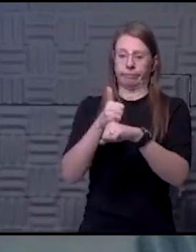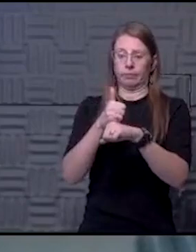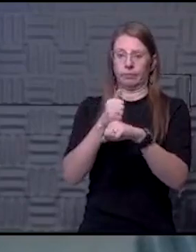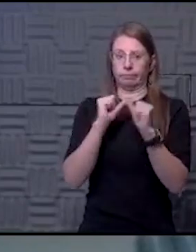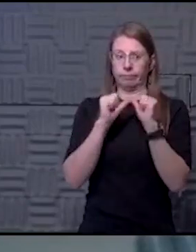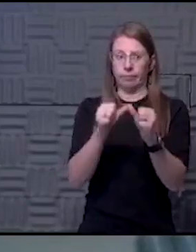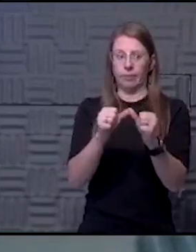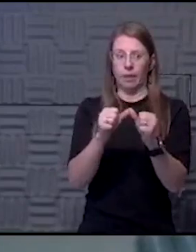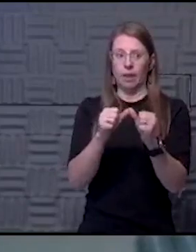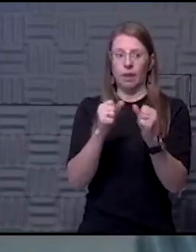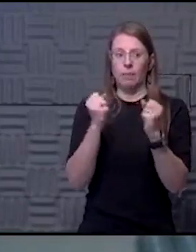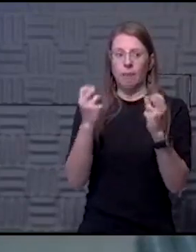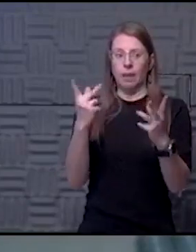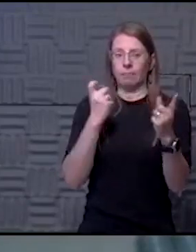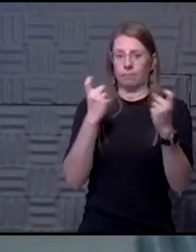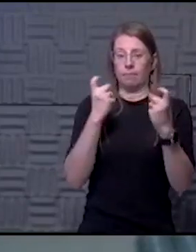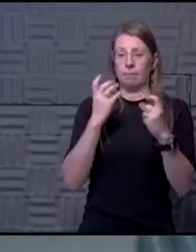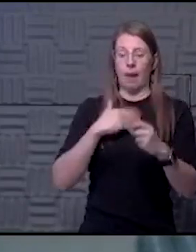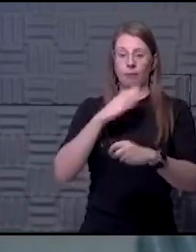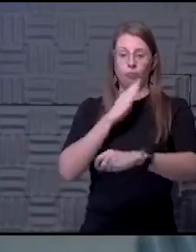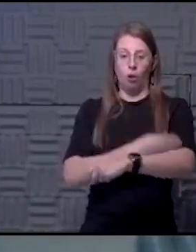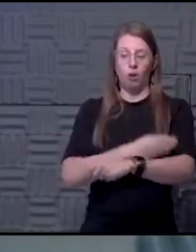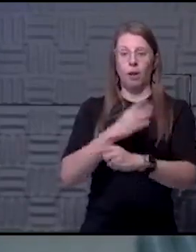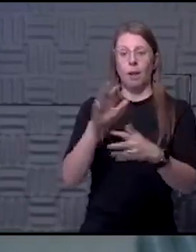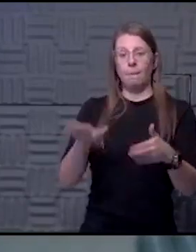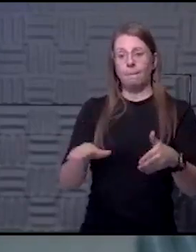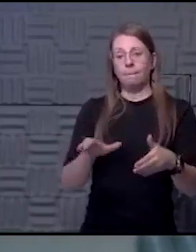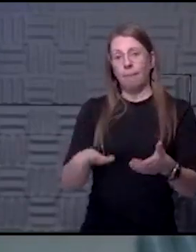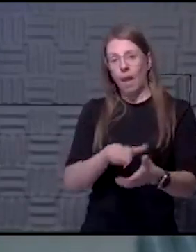question all the time. My daughter is getting married